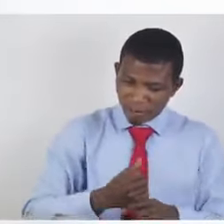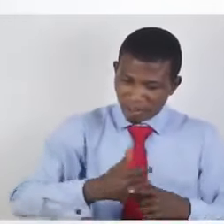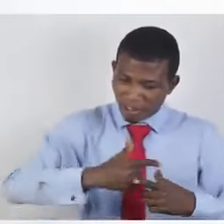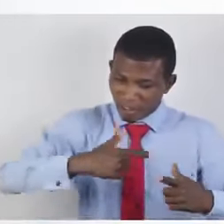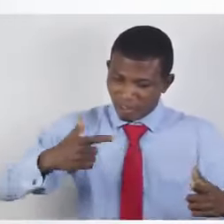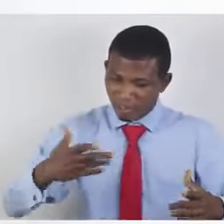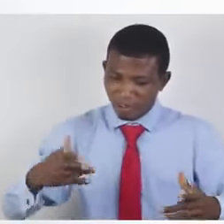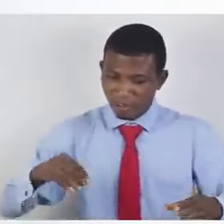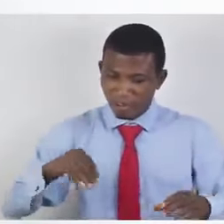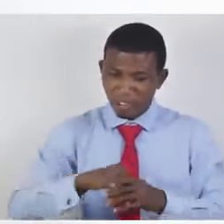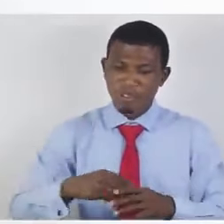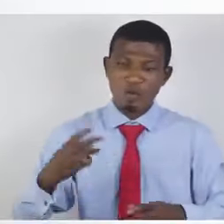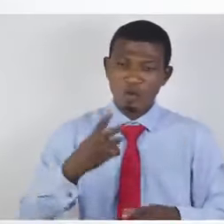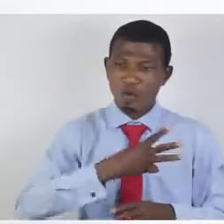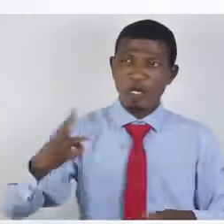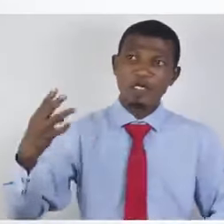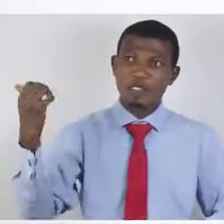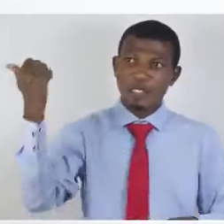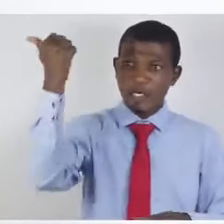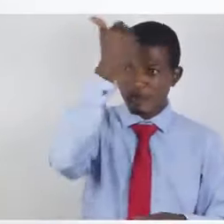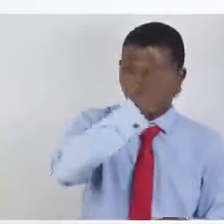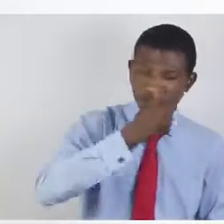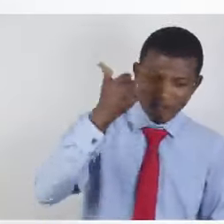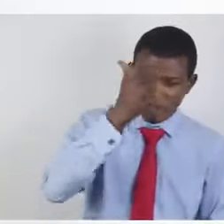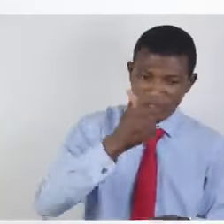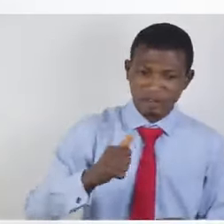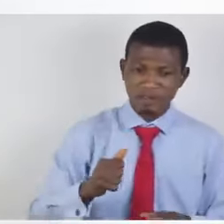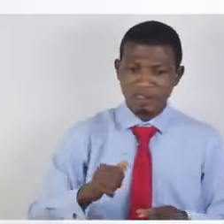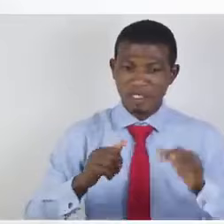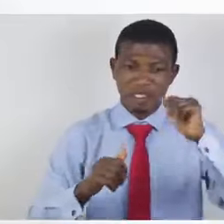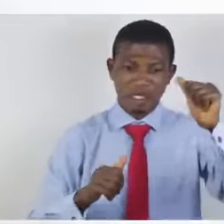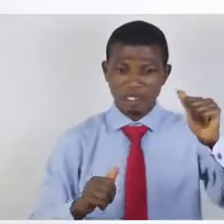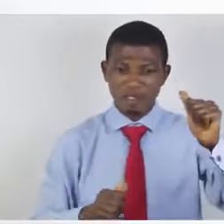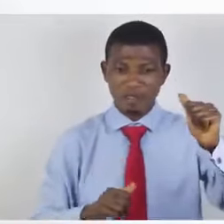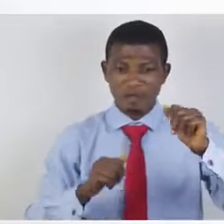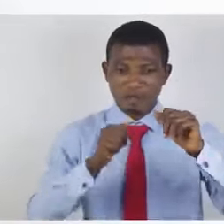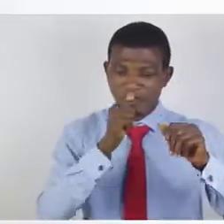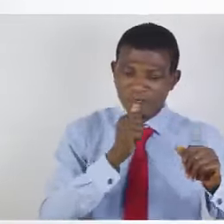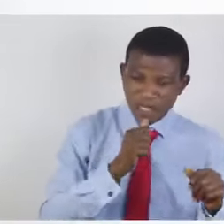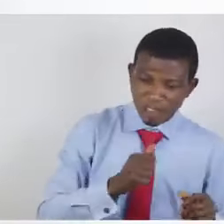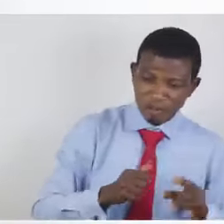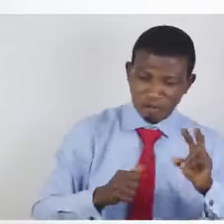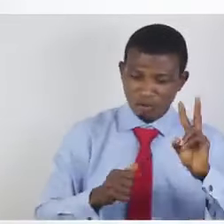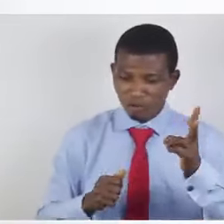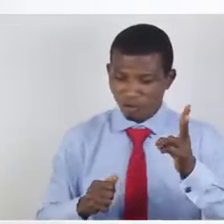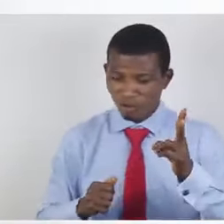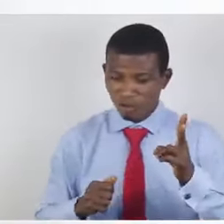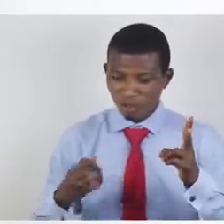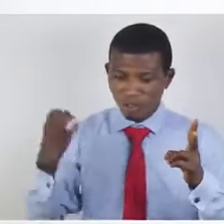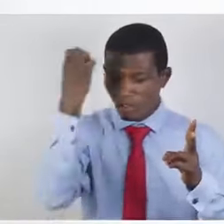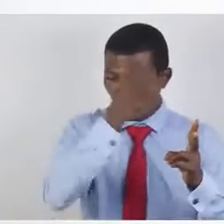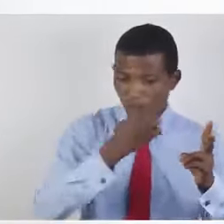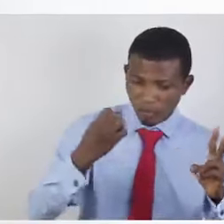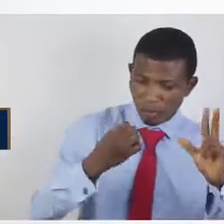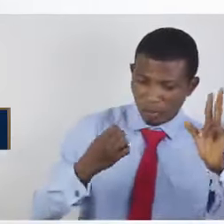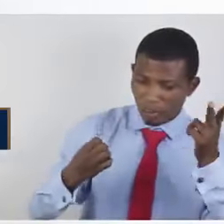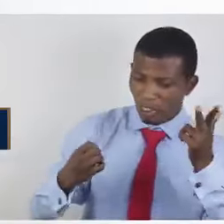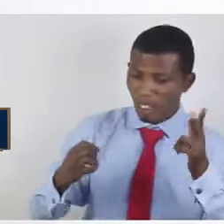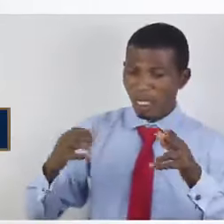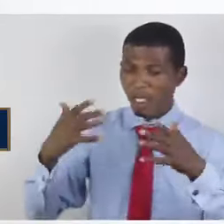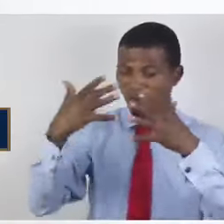activities received a great boost in West Africa due to contact with A. Asians,